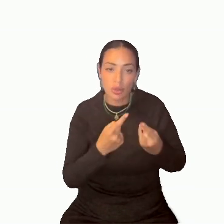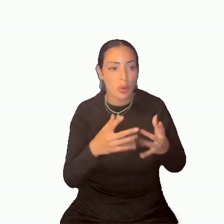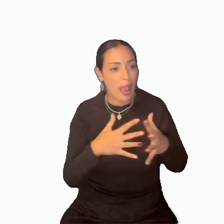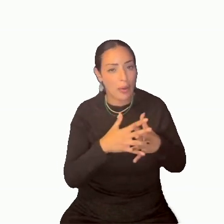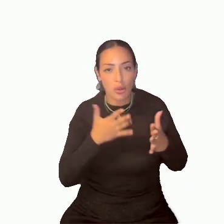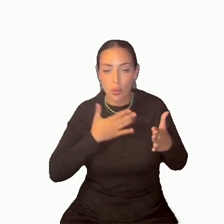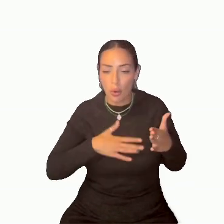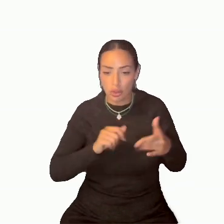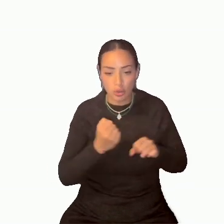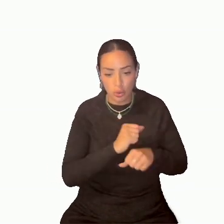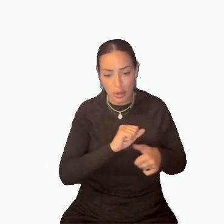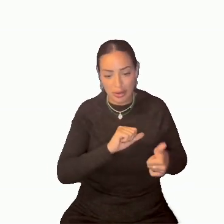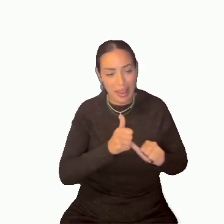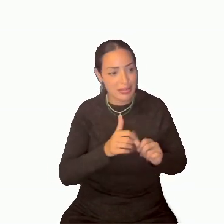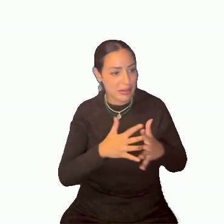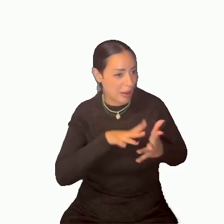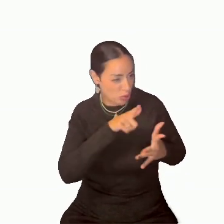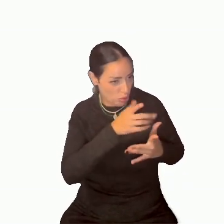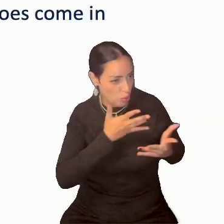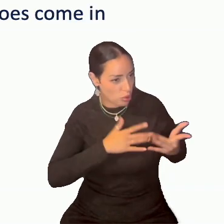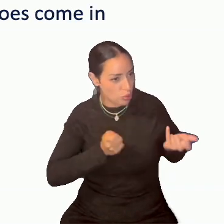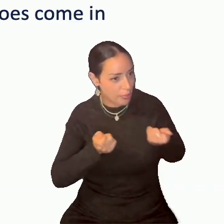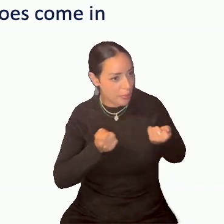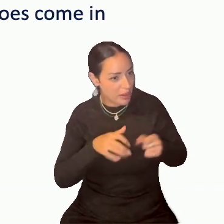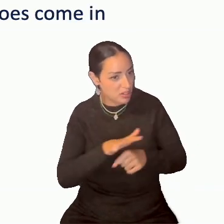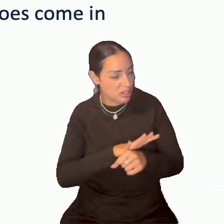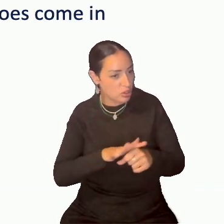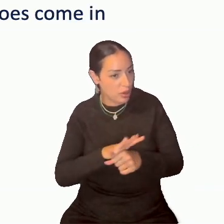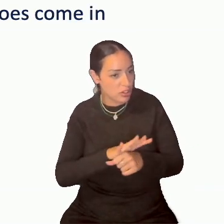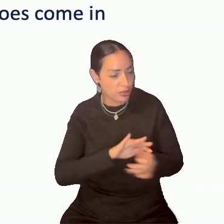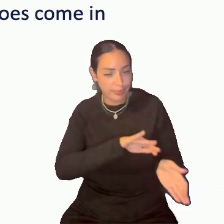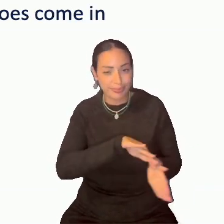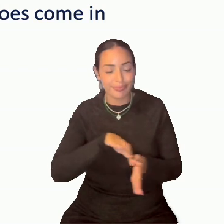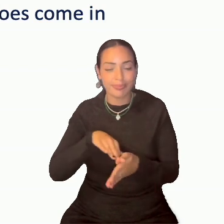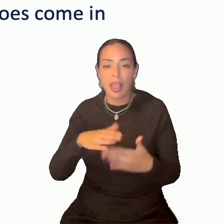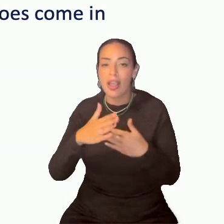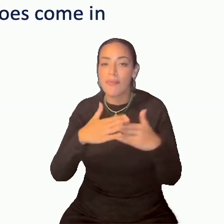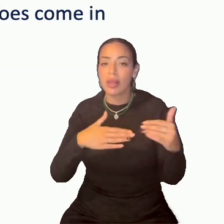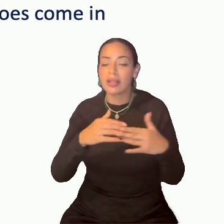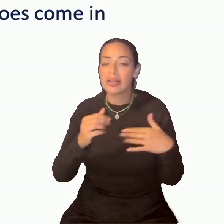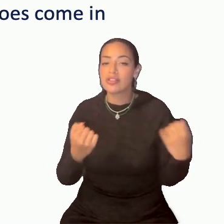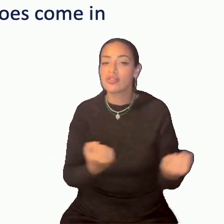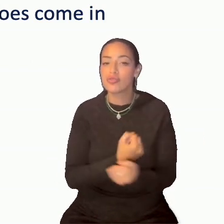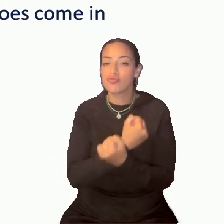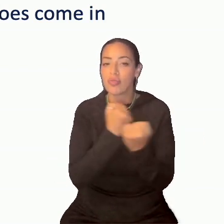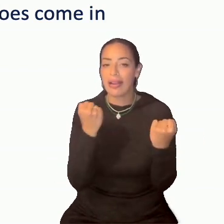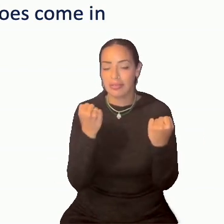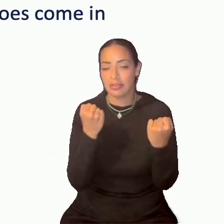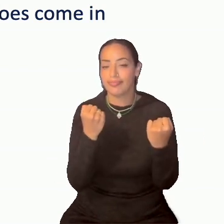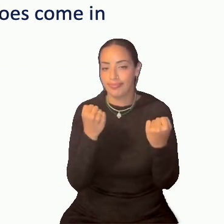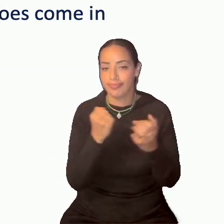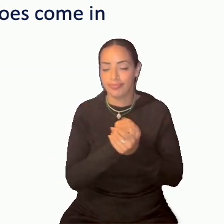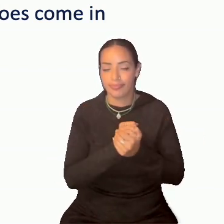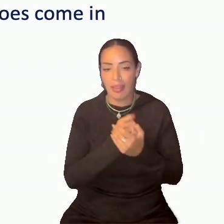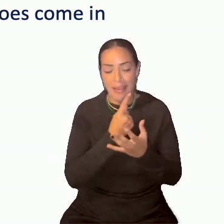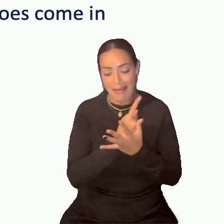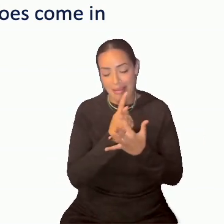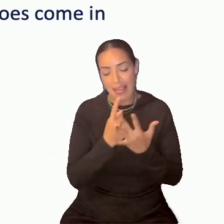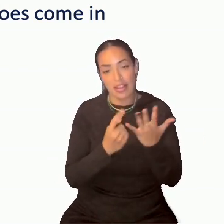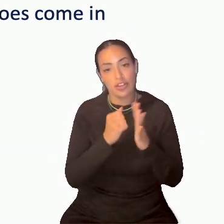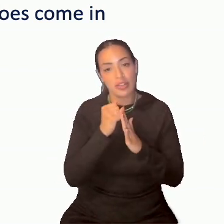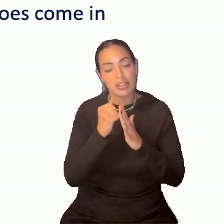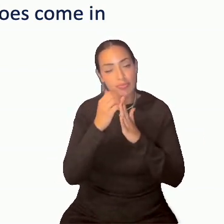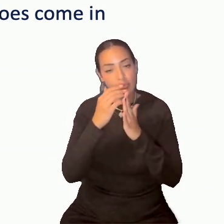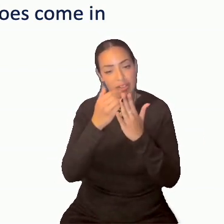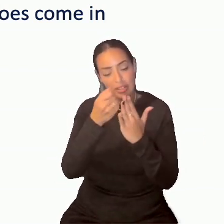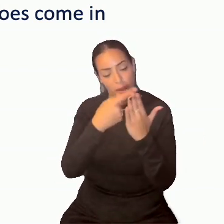and how they want to manage the situation. Building strengths. Each of the preceding principles contributes to the